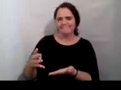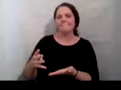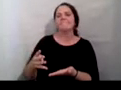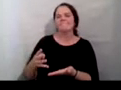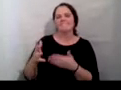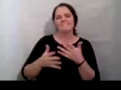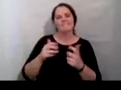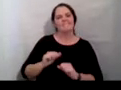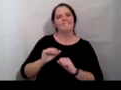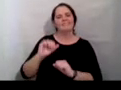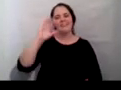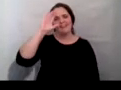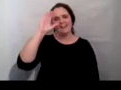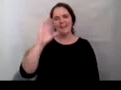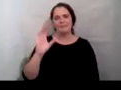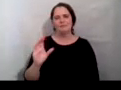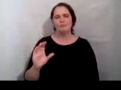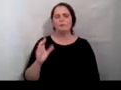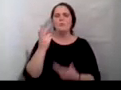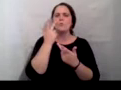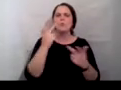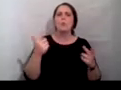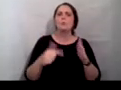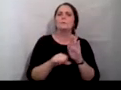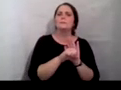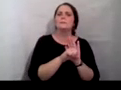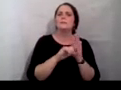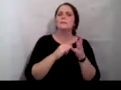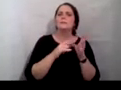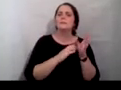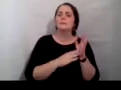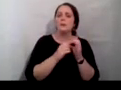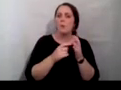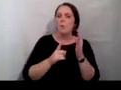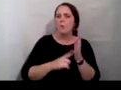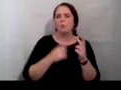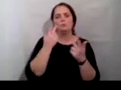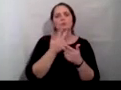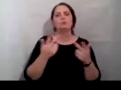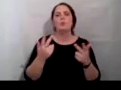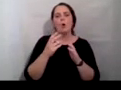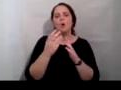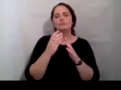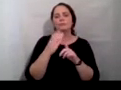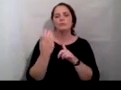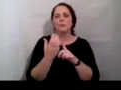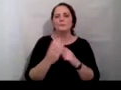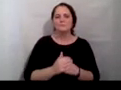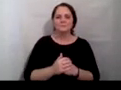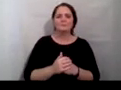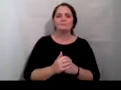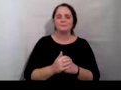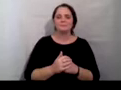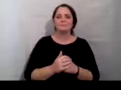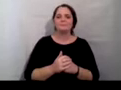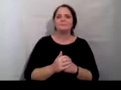white ochres are country itself, but they're also highly symbolic of that culture. Now, basically what I'm going